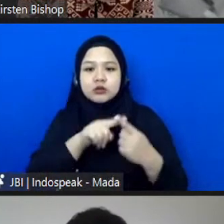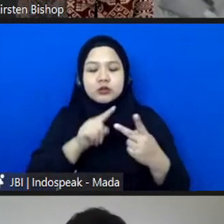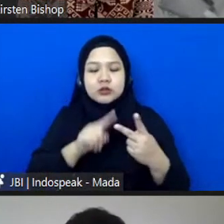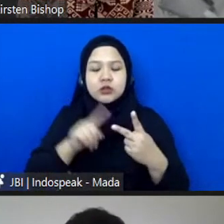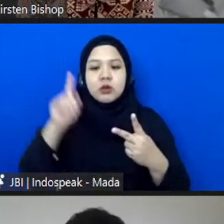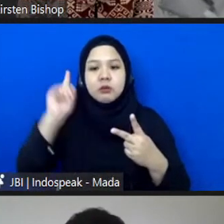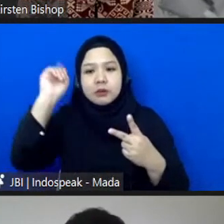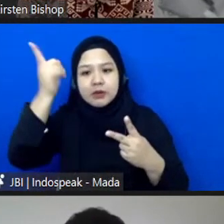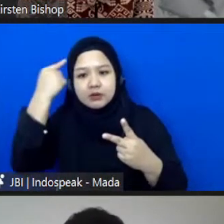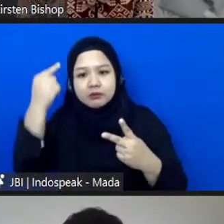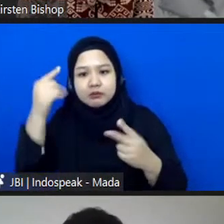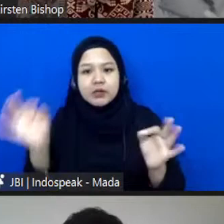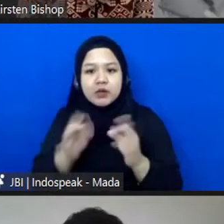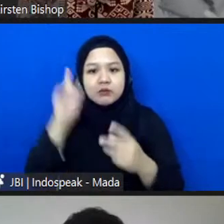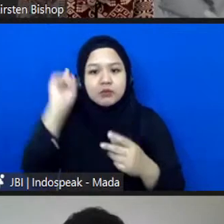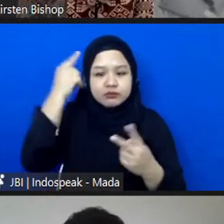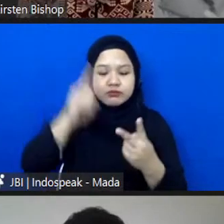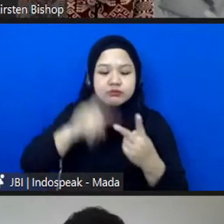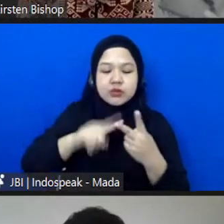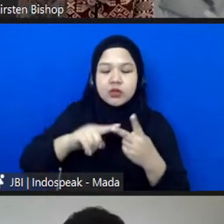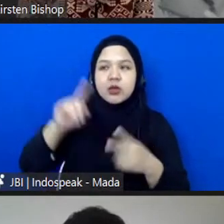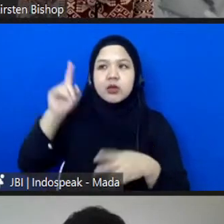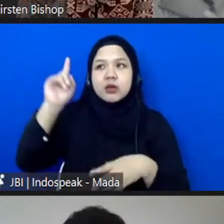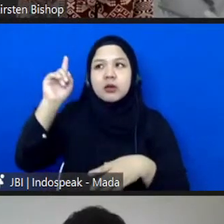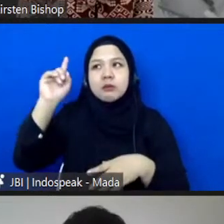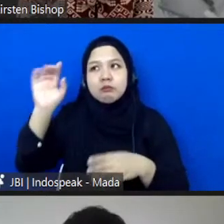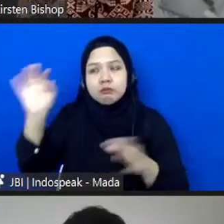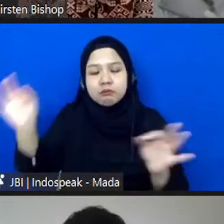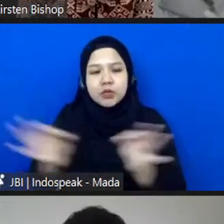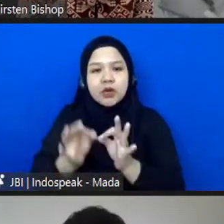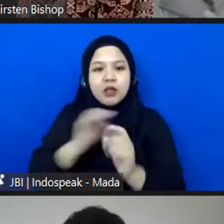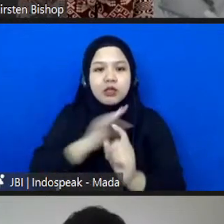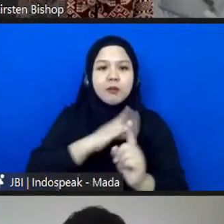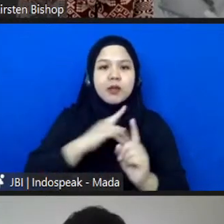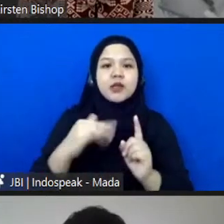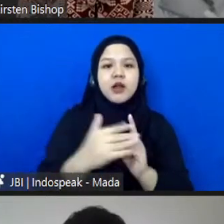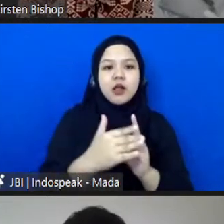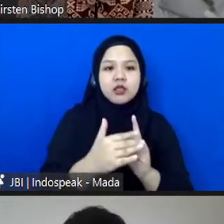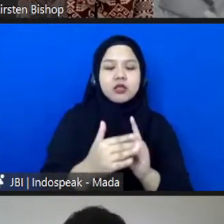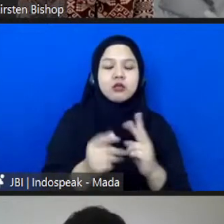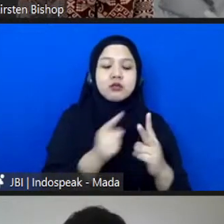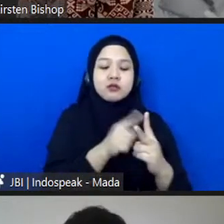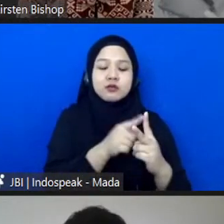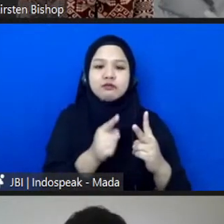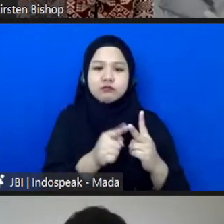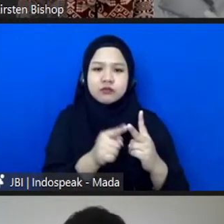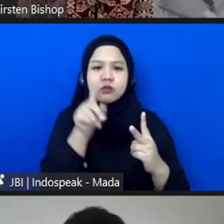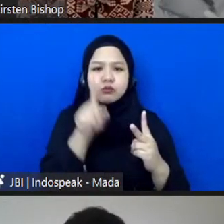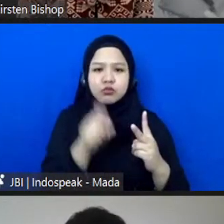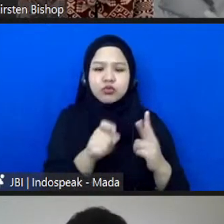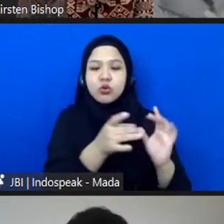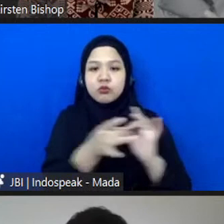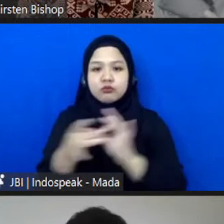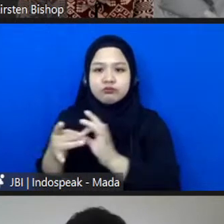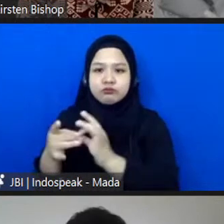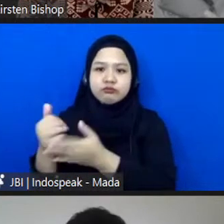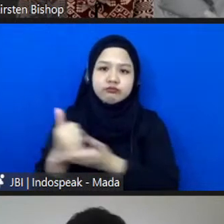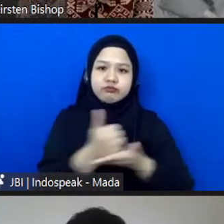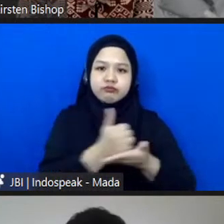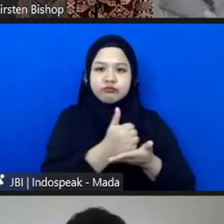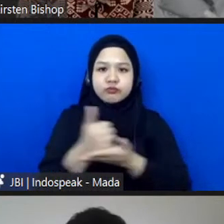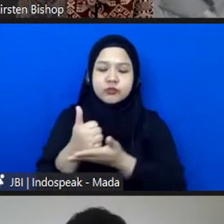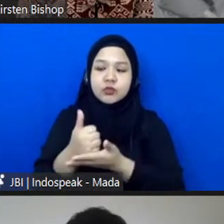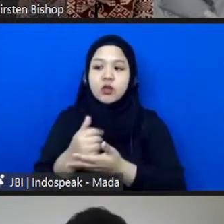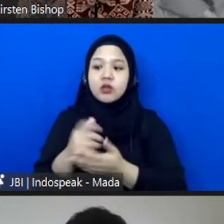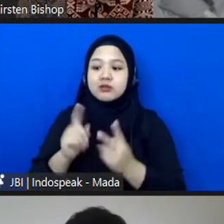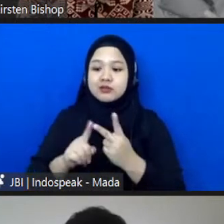Those two must work together in collaboration, hand in hand. If one is not working, then